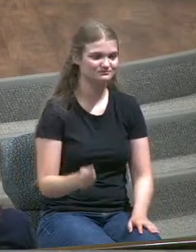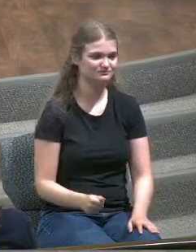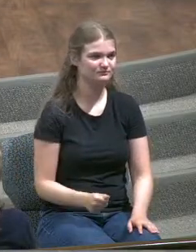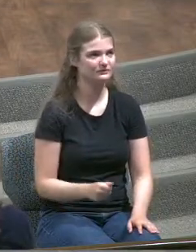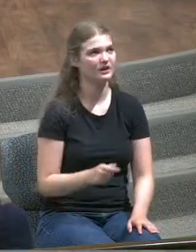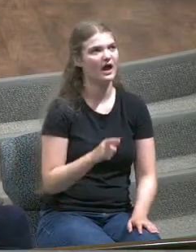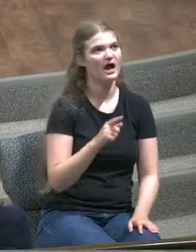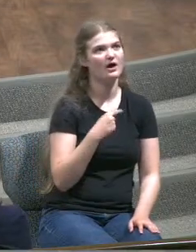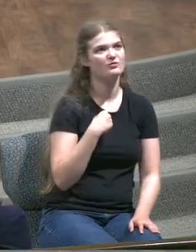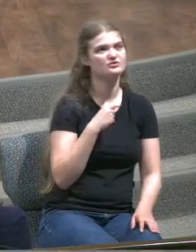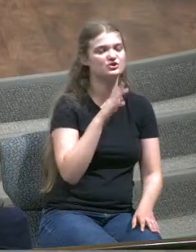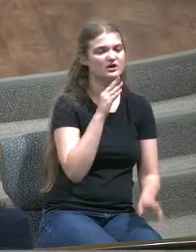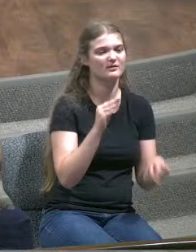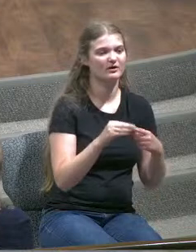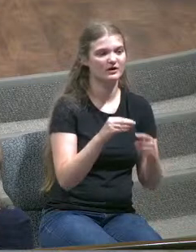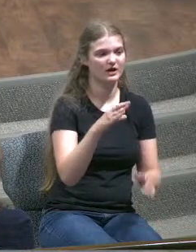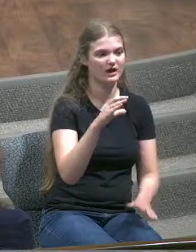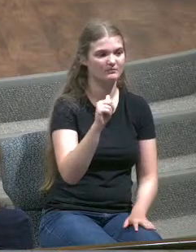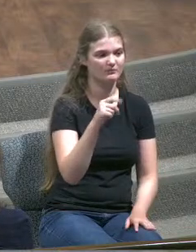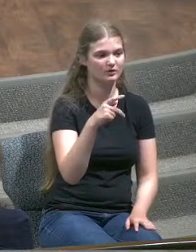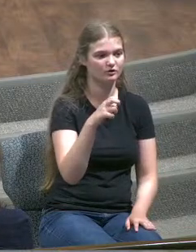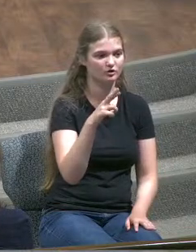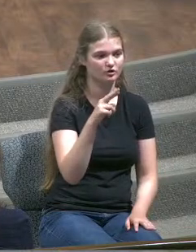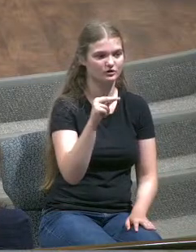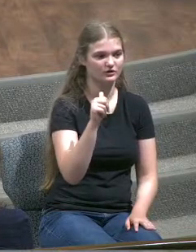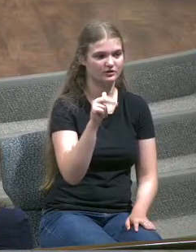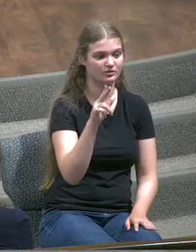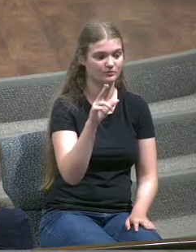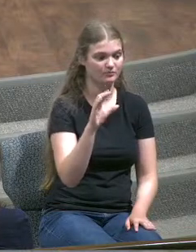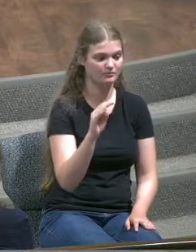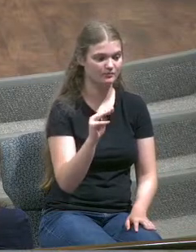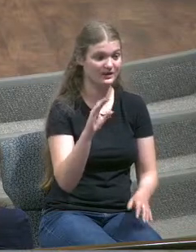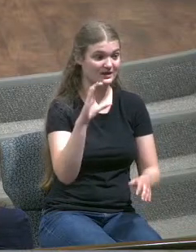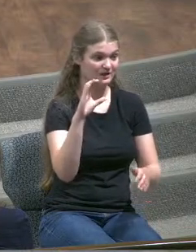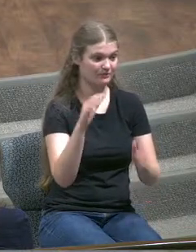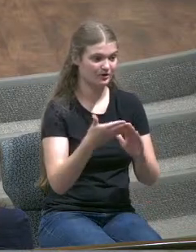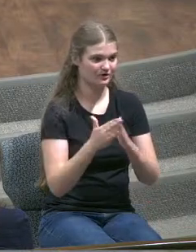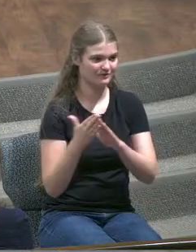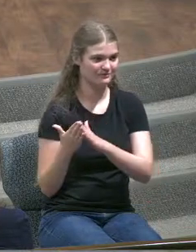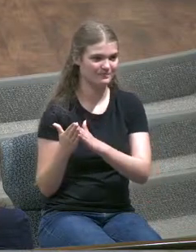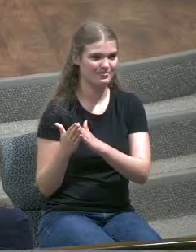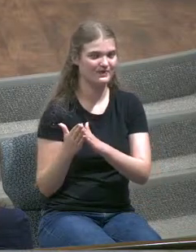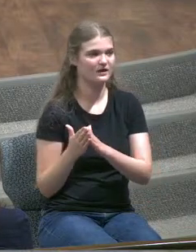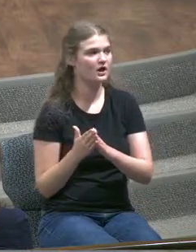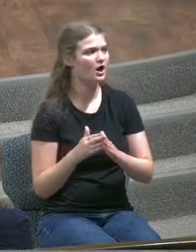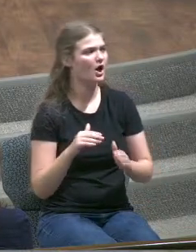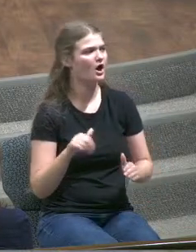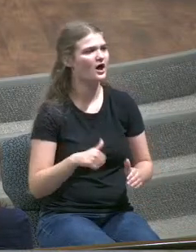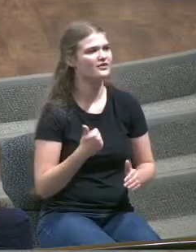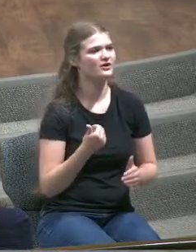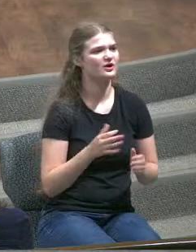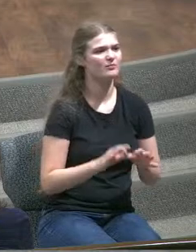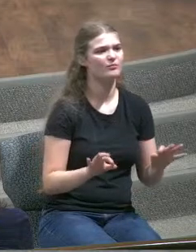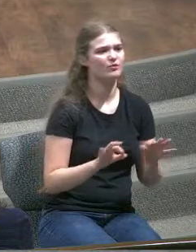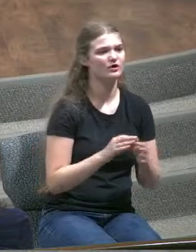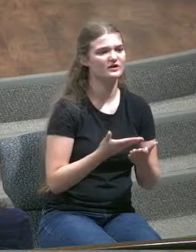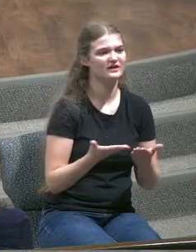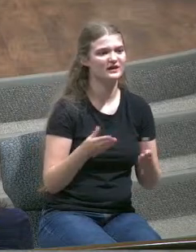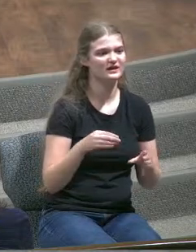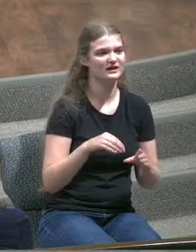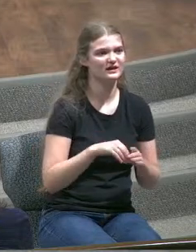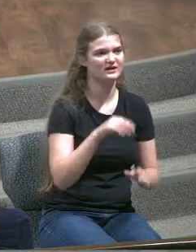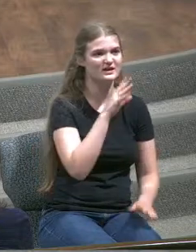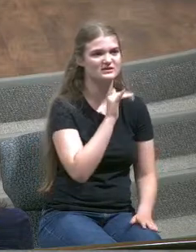the land of Israel today. Another thing in the land of Israel, the Jordan River, very famous place.